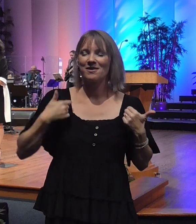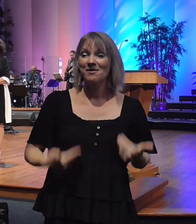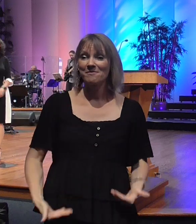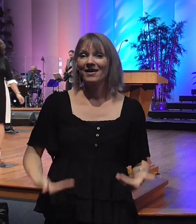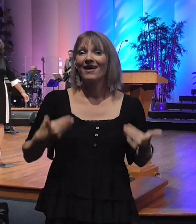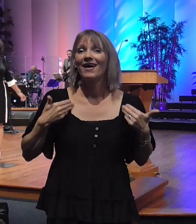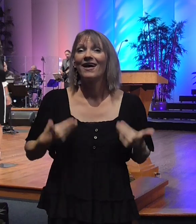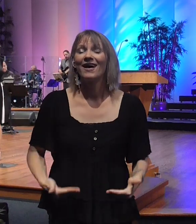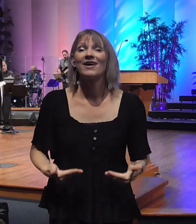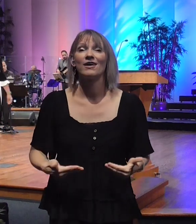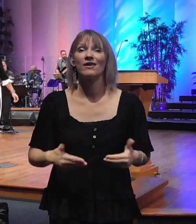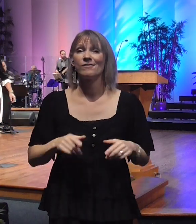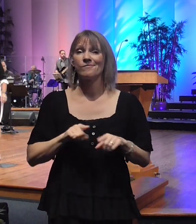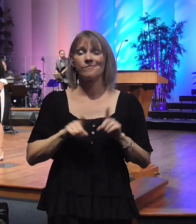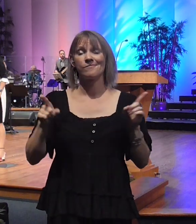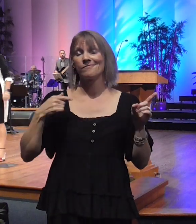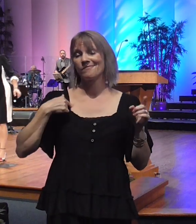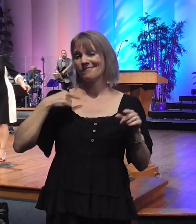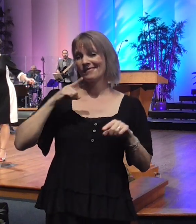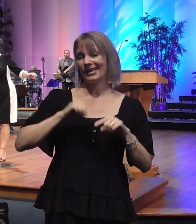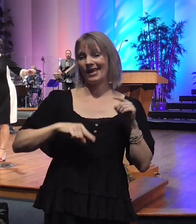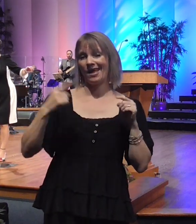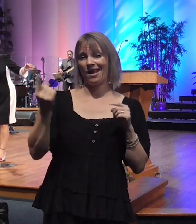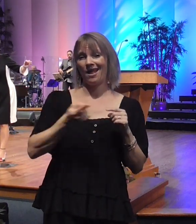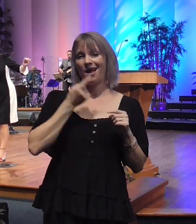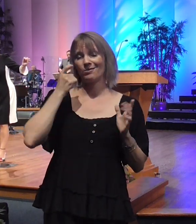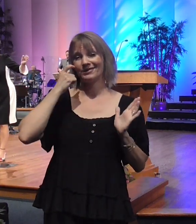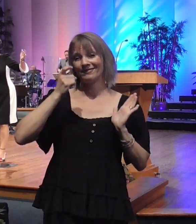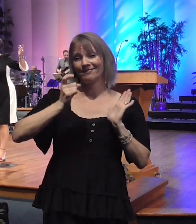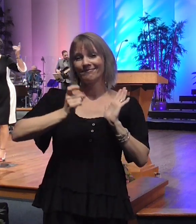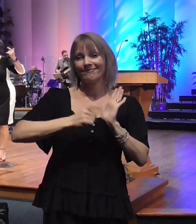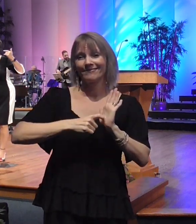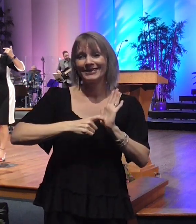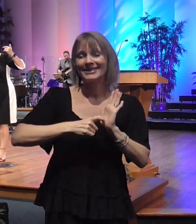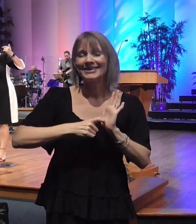Though I can't always see,